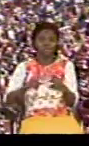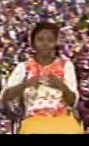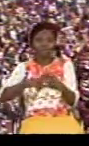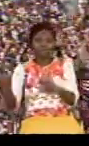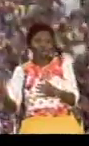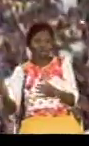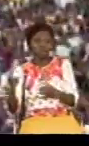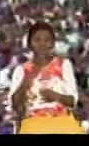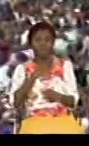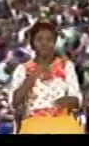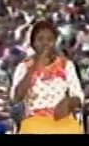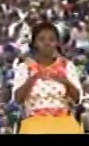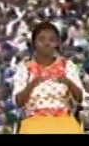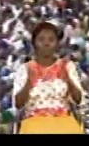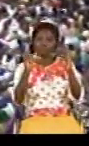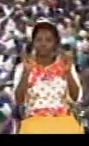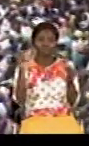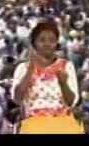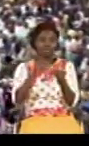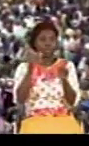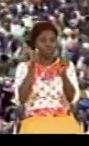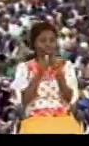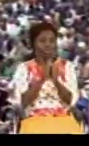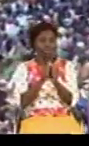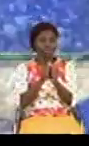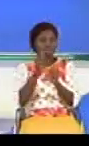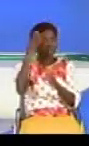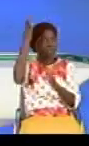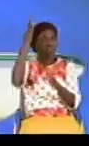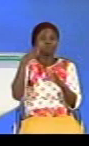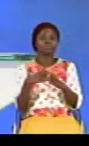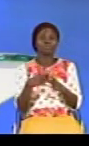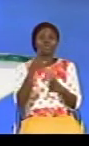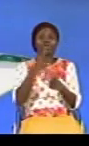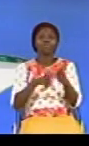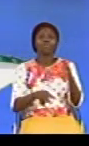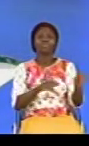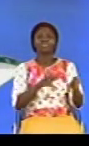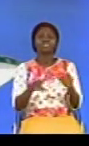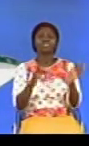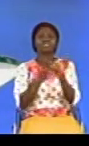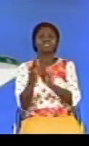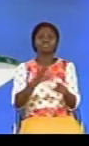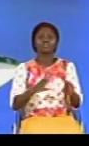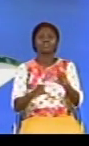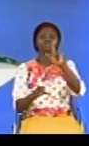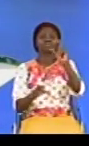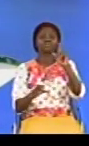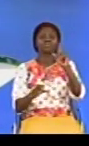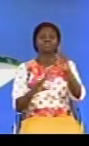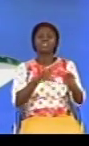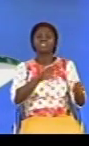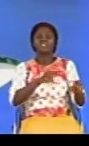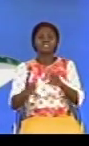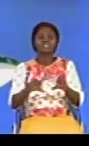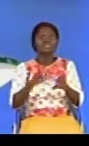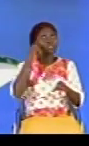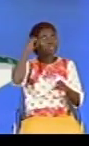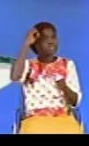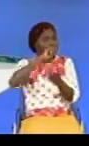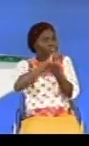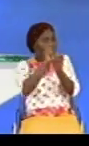did Jesus do? Did he repackage the message? Alter the